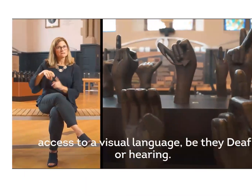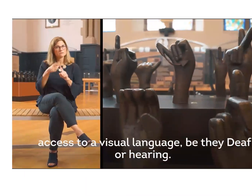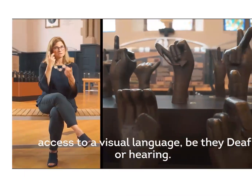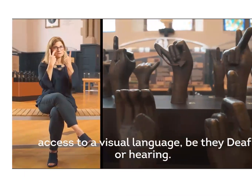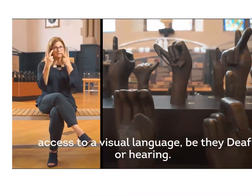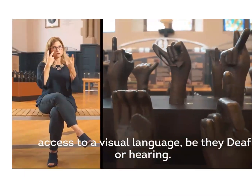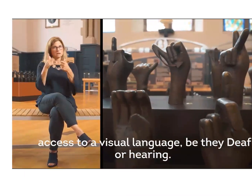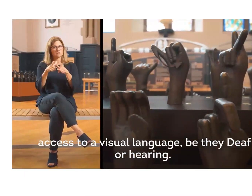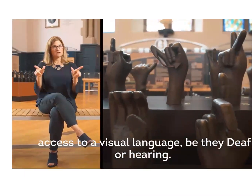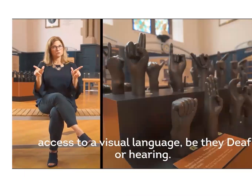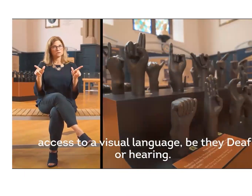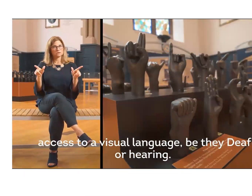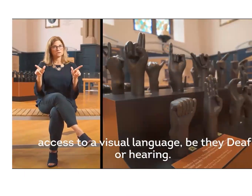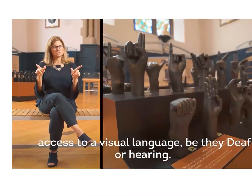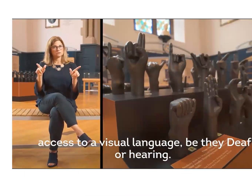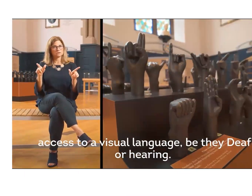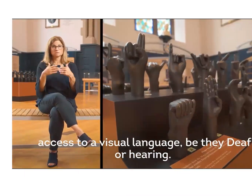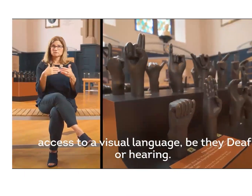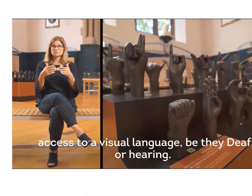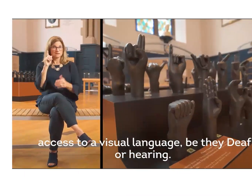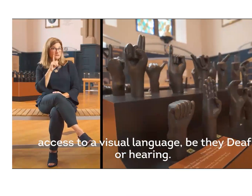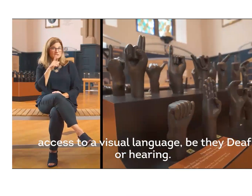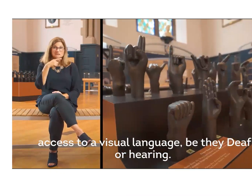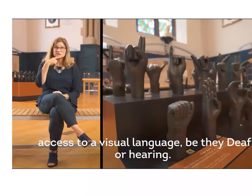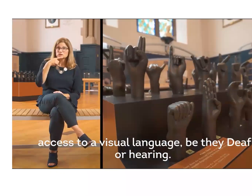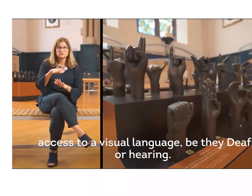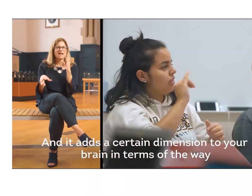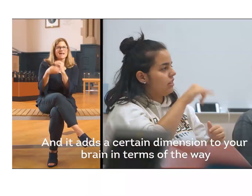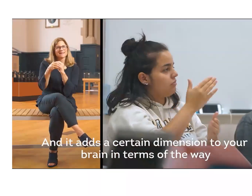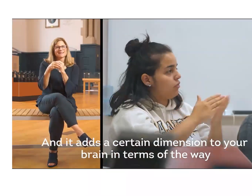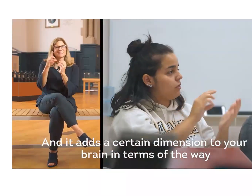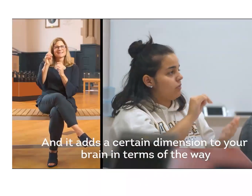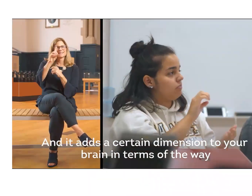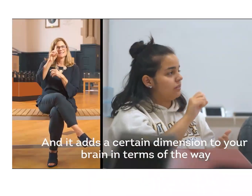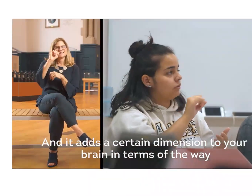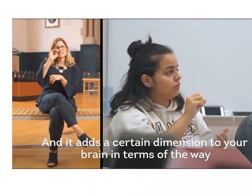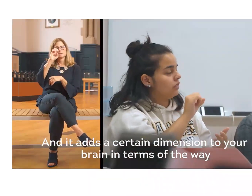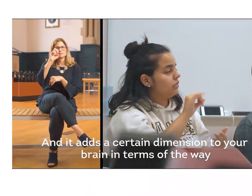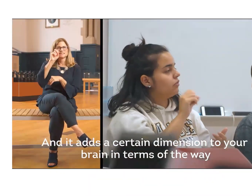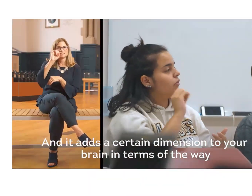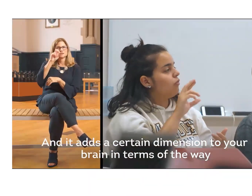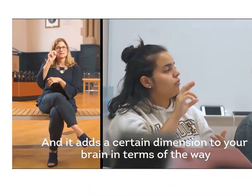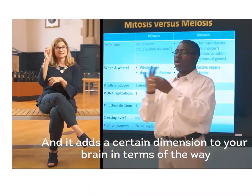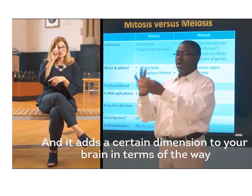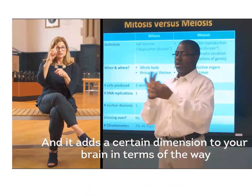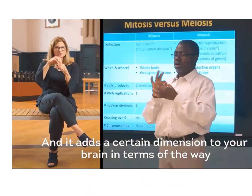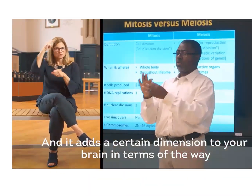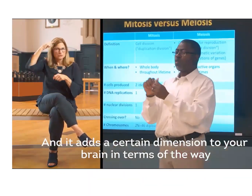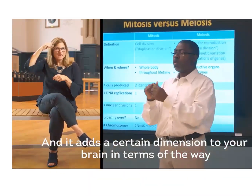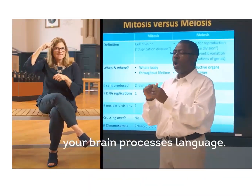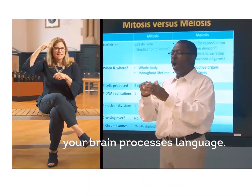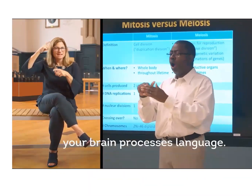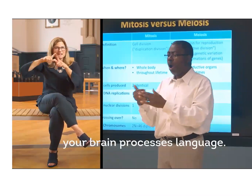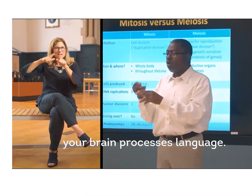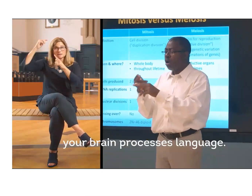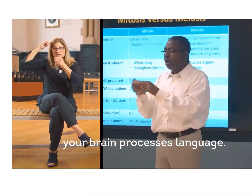from having access to a visual language, be they're deaf or hearing, and it adds a certain dimension to your brain in terms of the